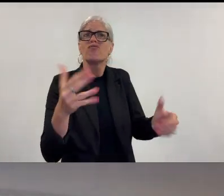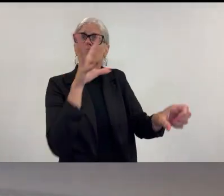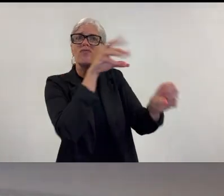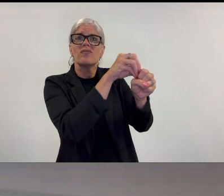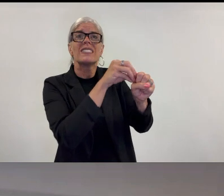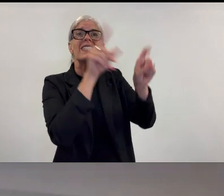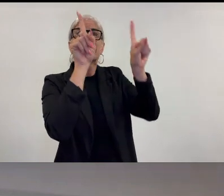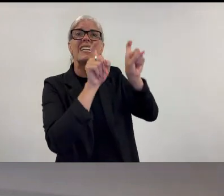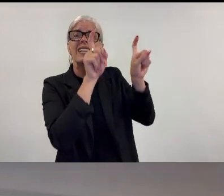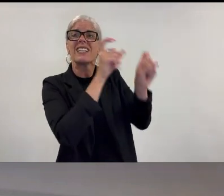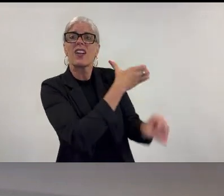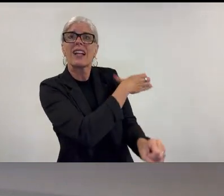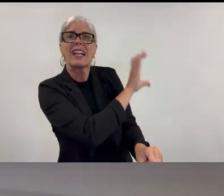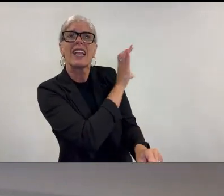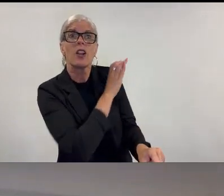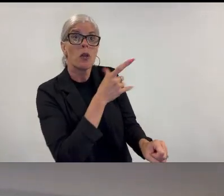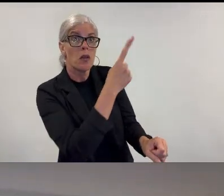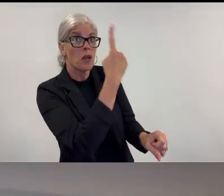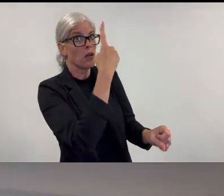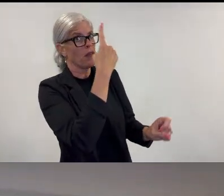in a clinical trial that